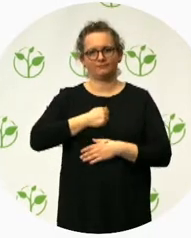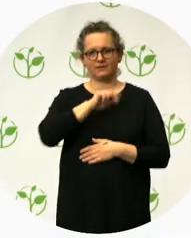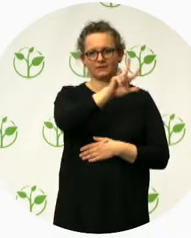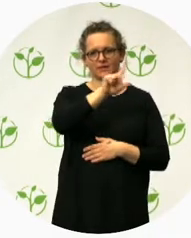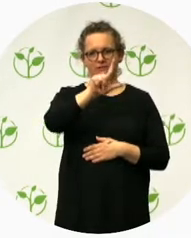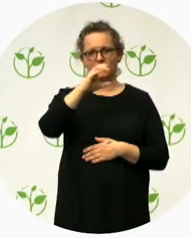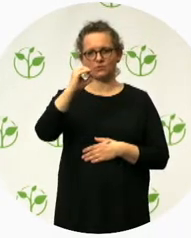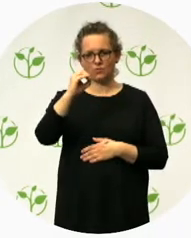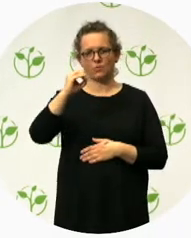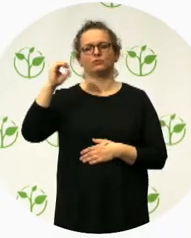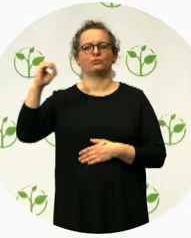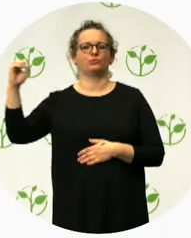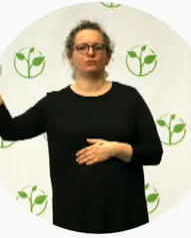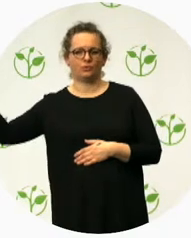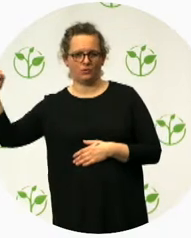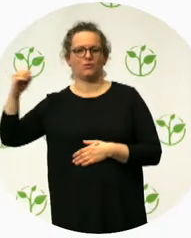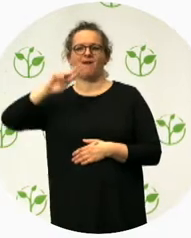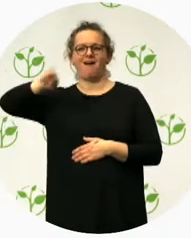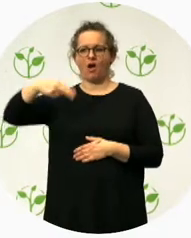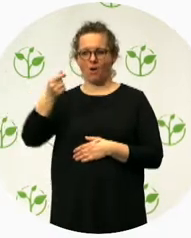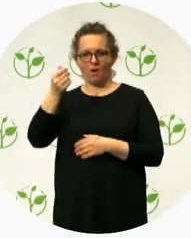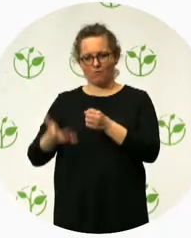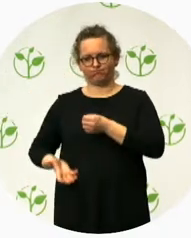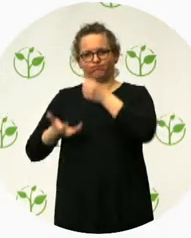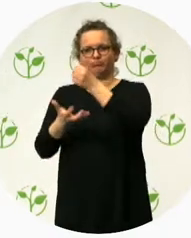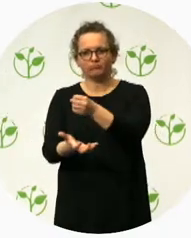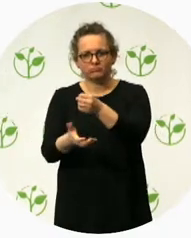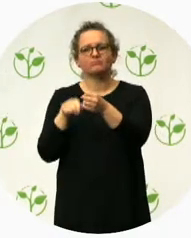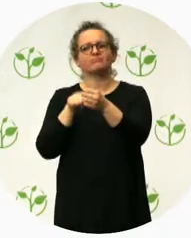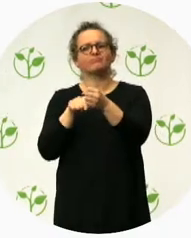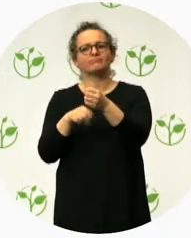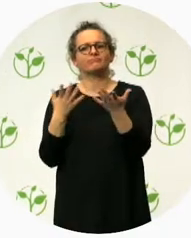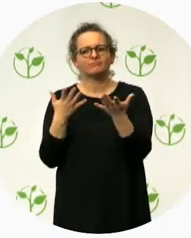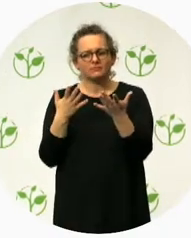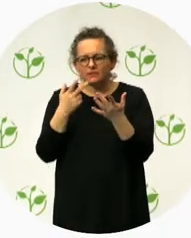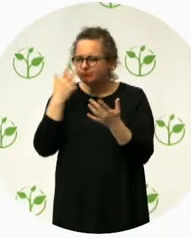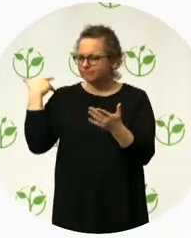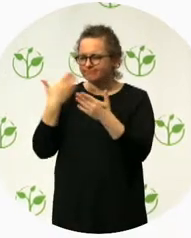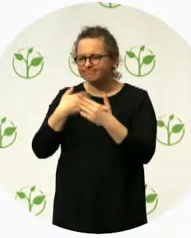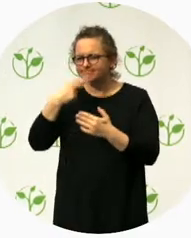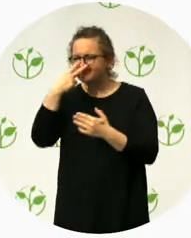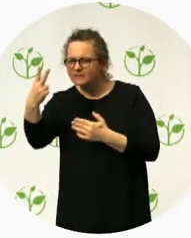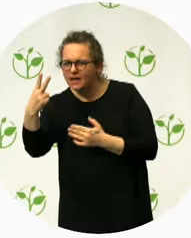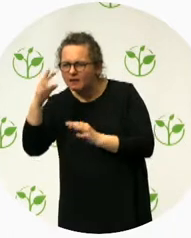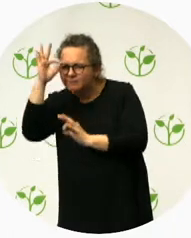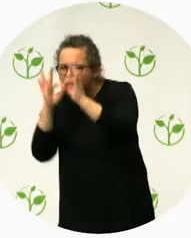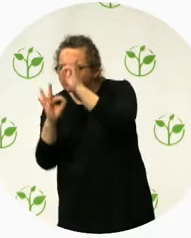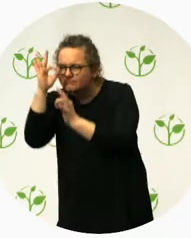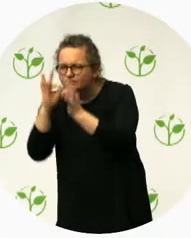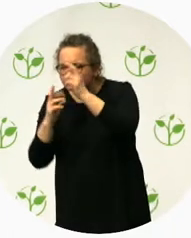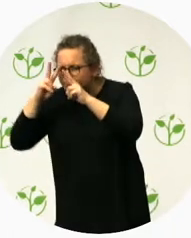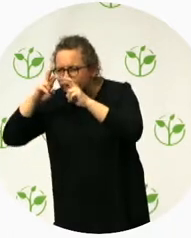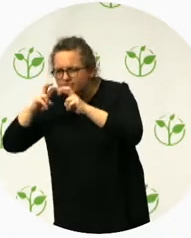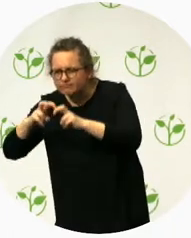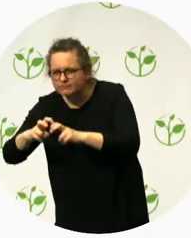while guaranteeing full data protection. Third point, employment. People